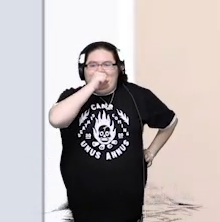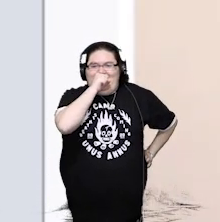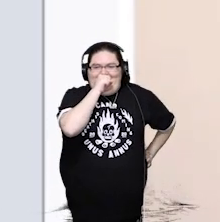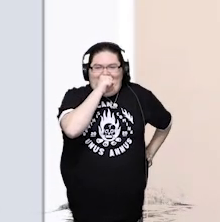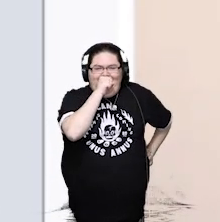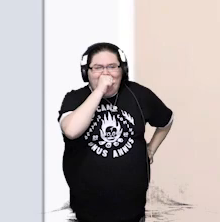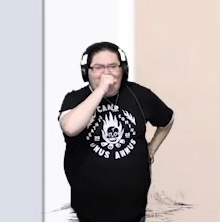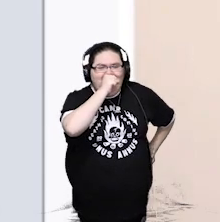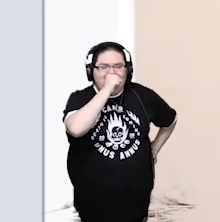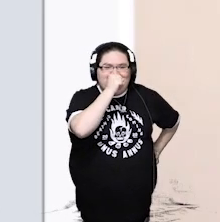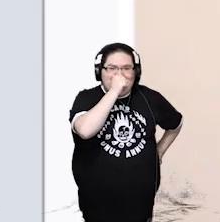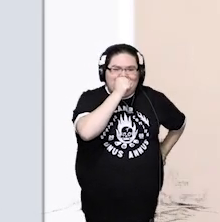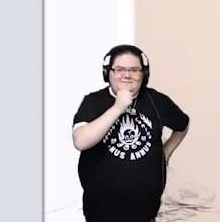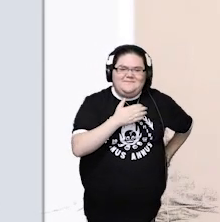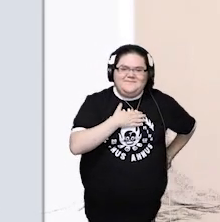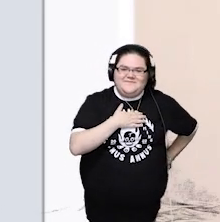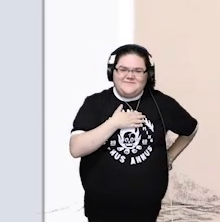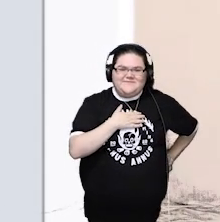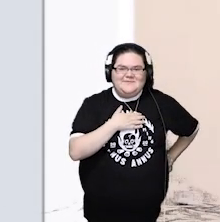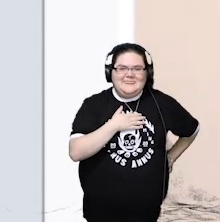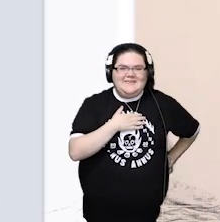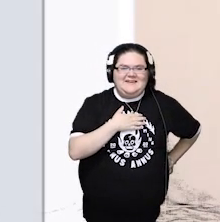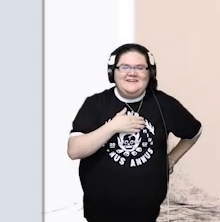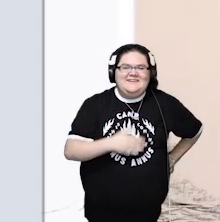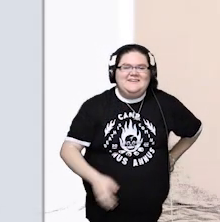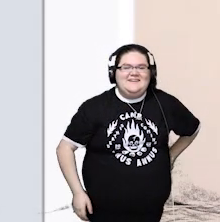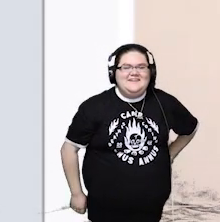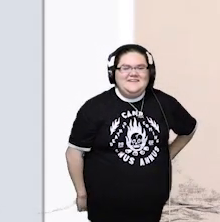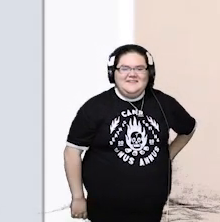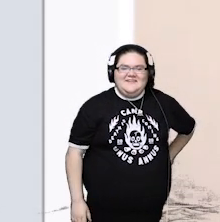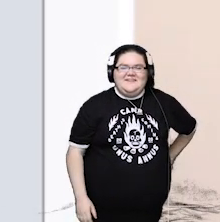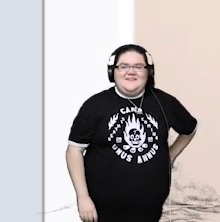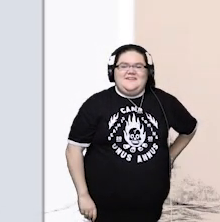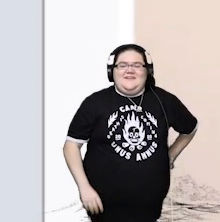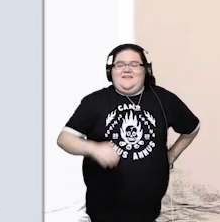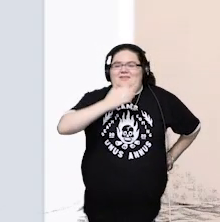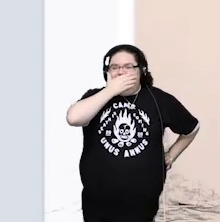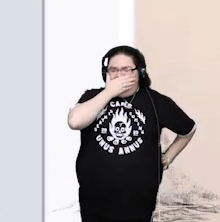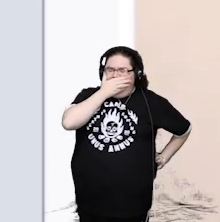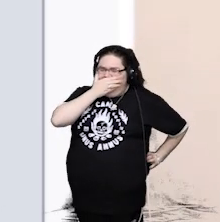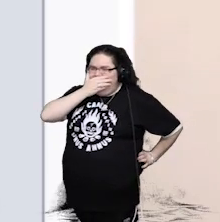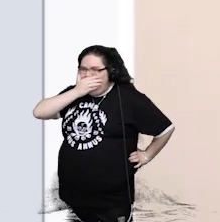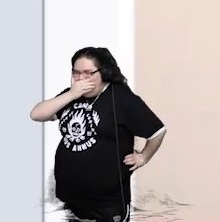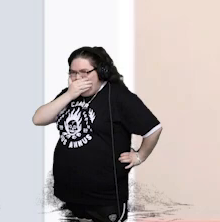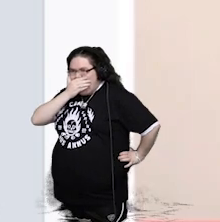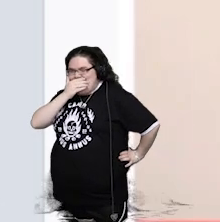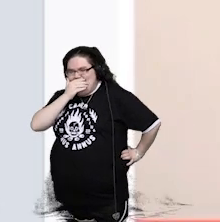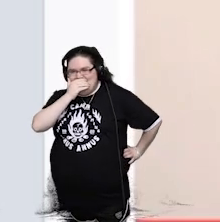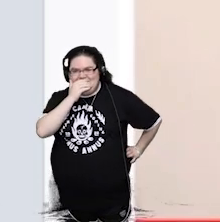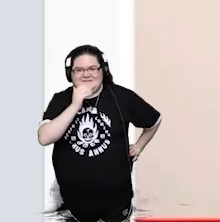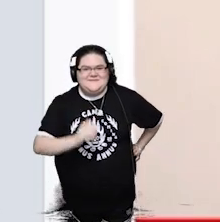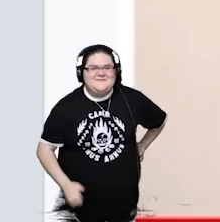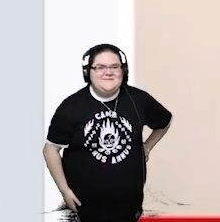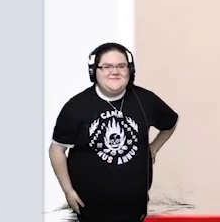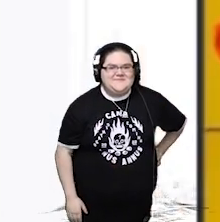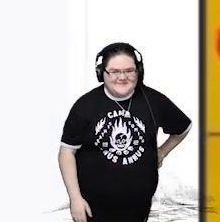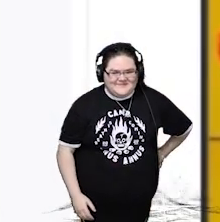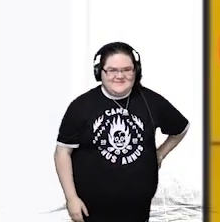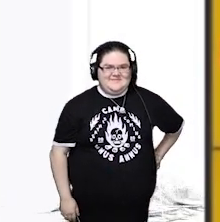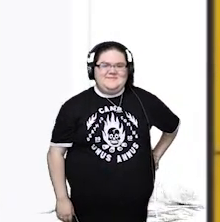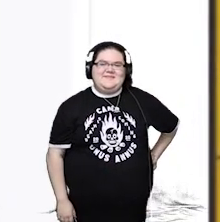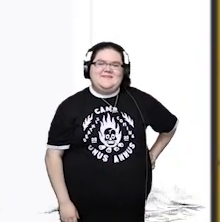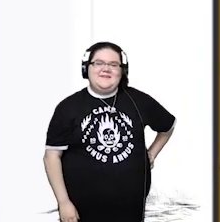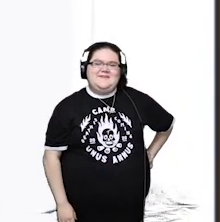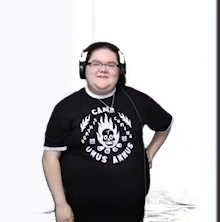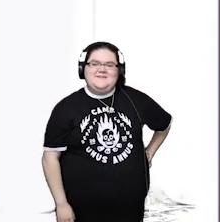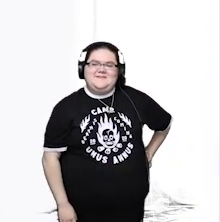weighed 2,850 kg before birth. Now there's a decimal point. It was 2.8 kg, okay?